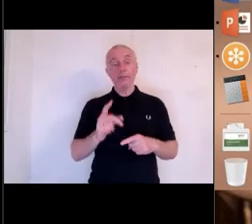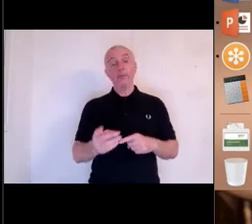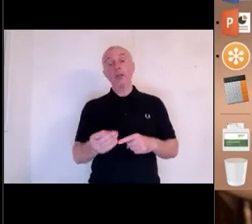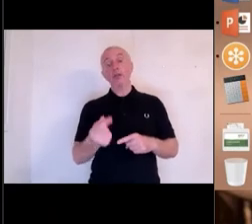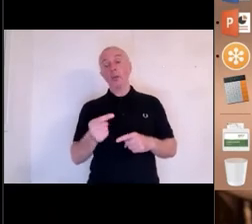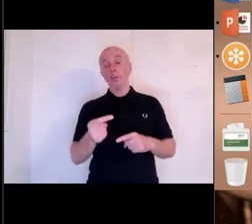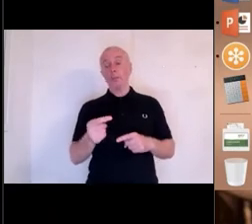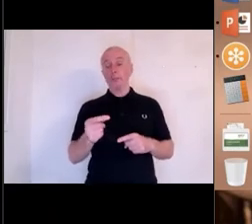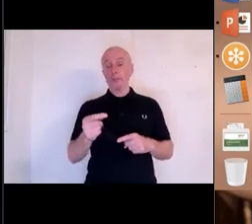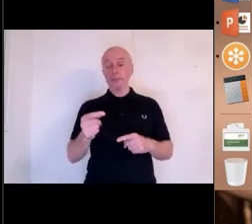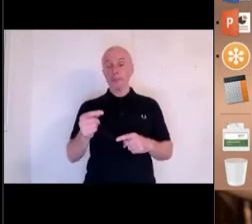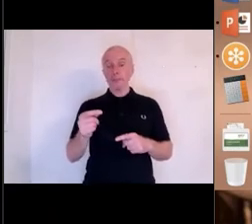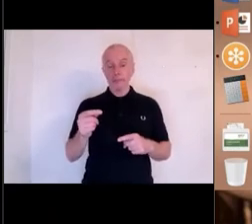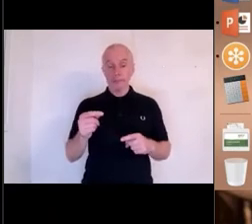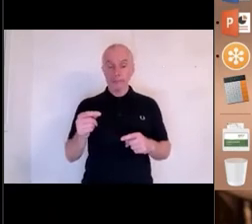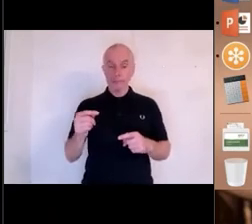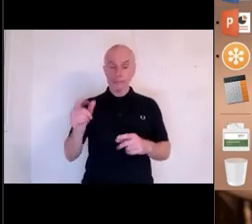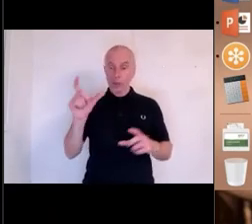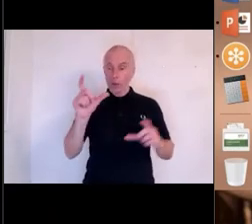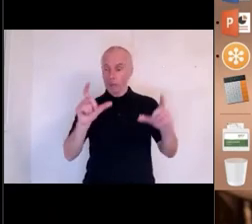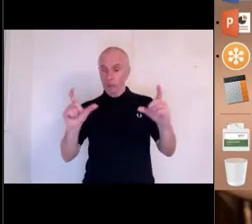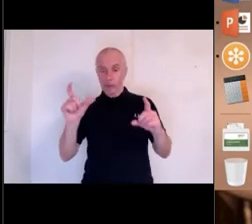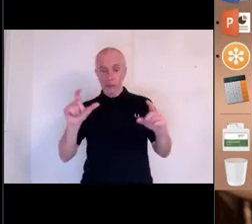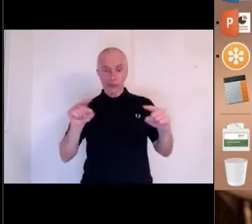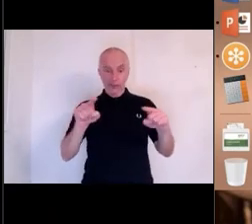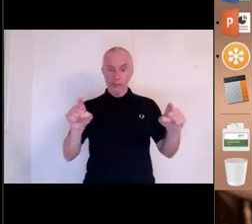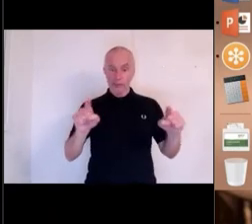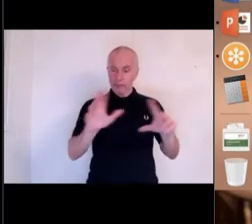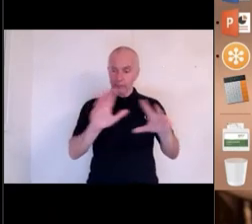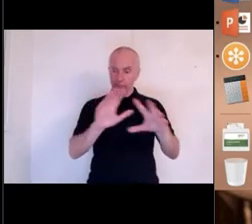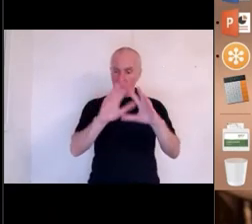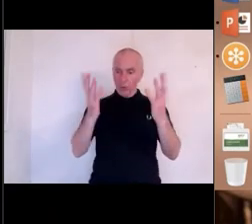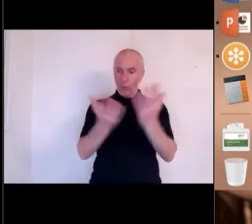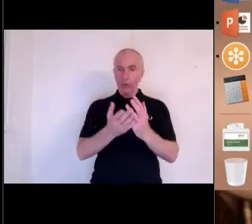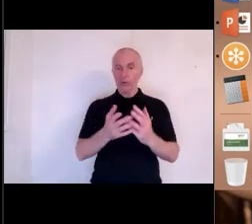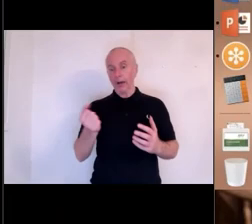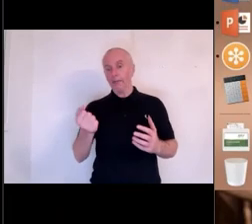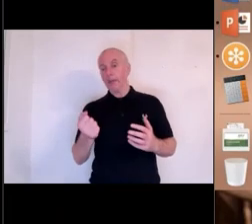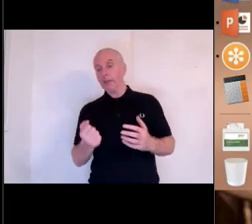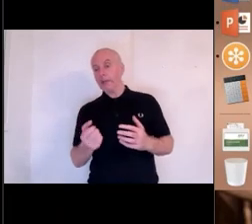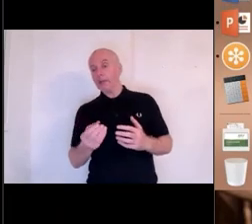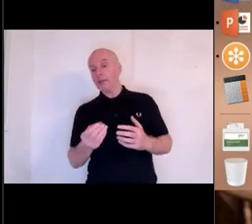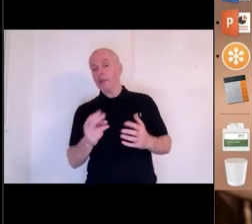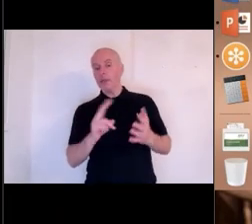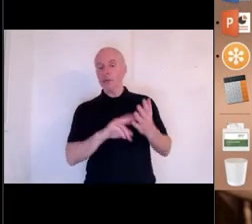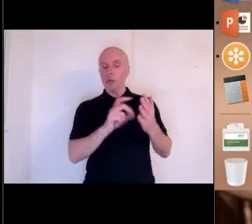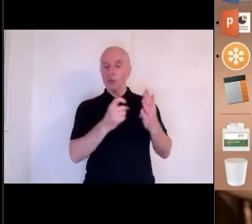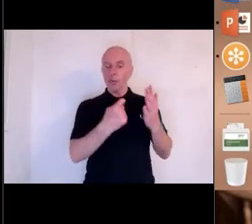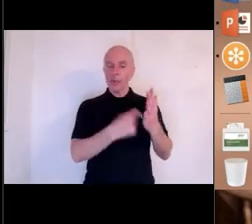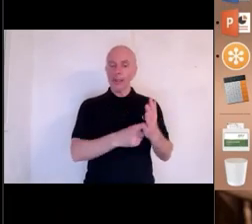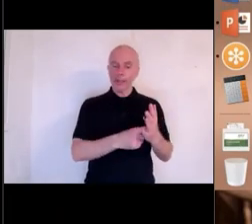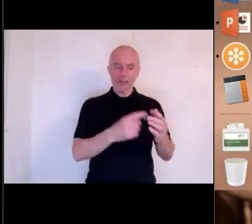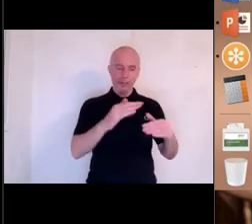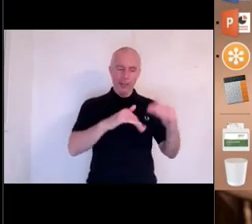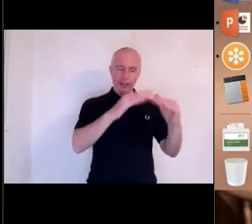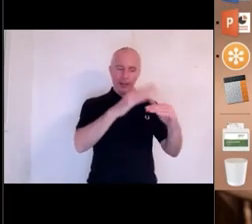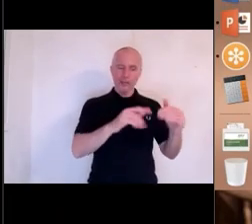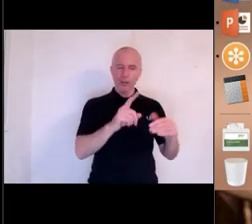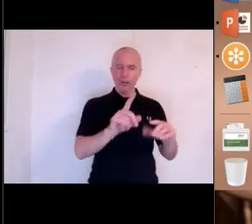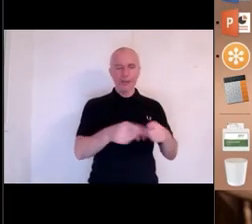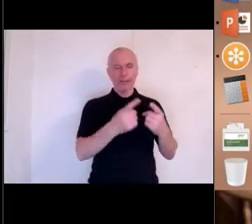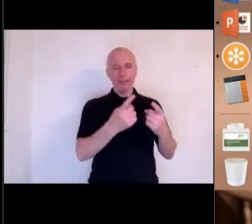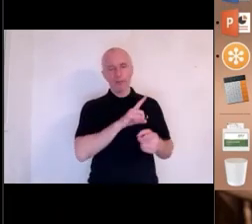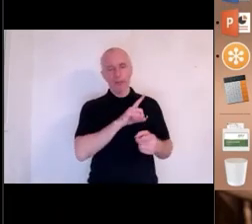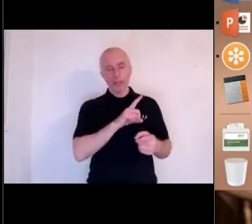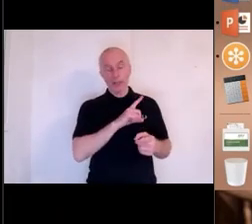the world that are operating nuclear facilities for various different purposes. And if you